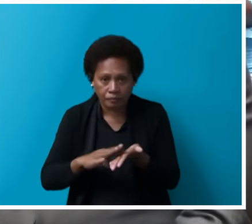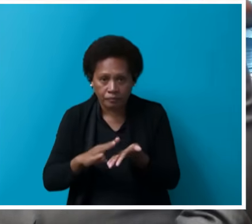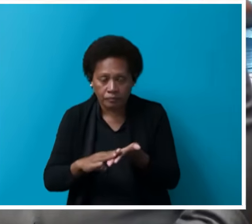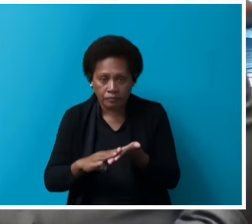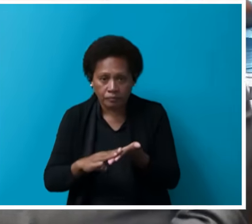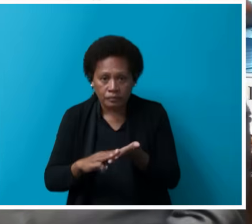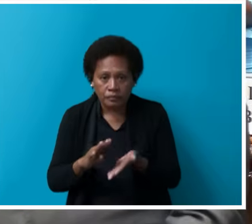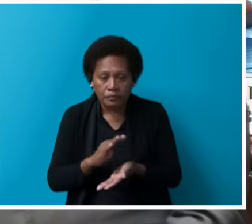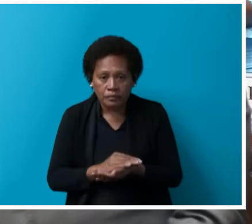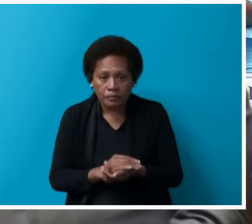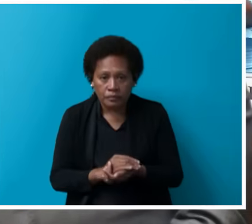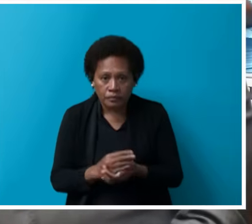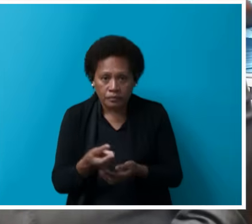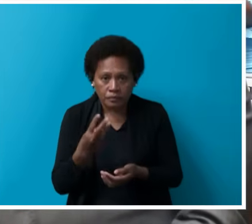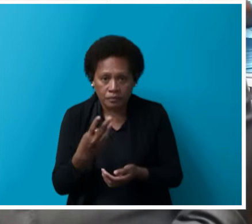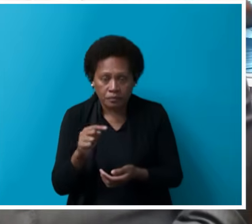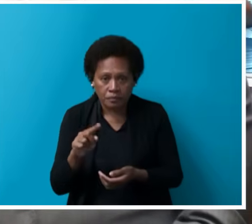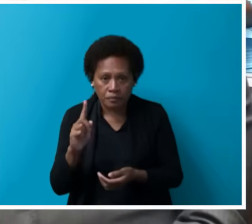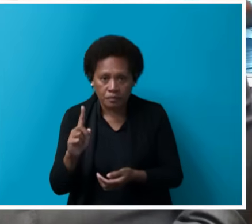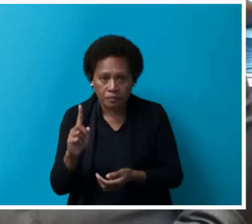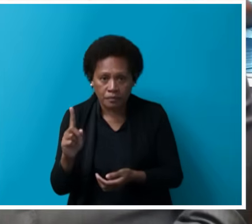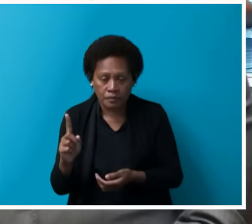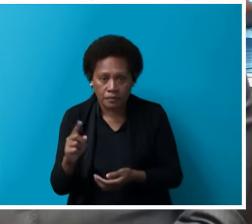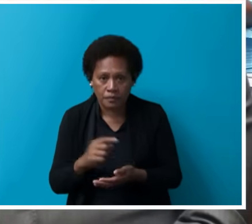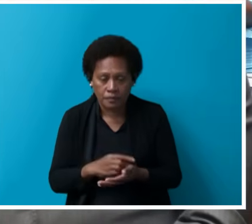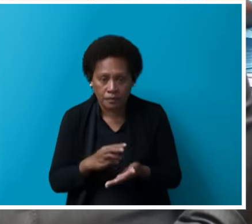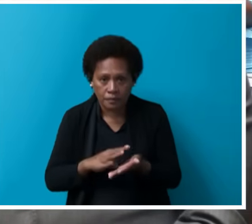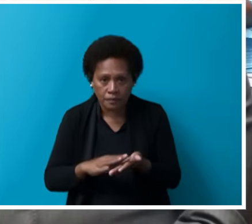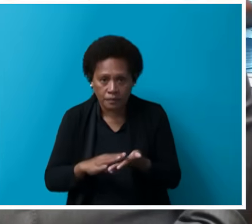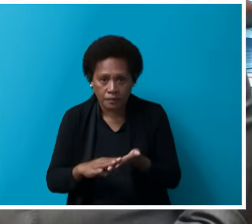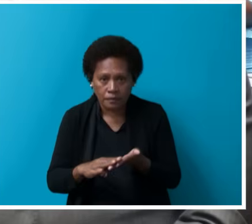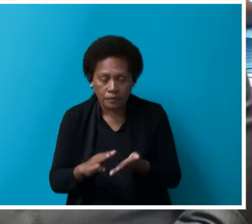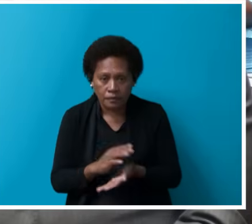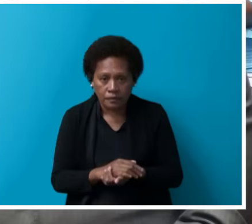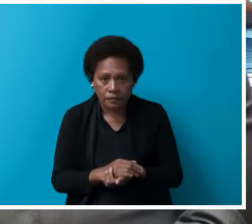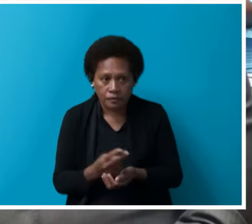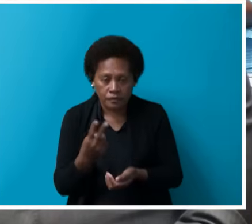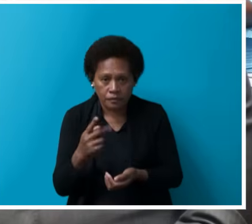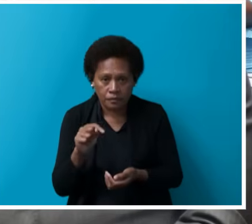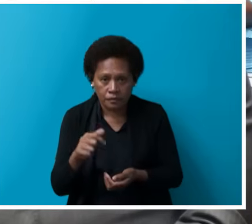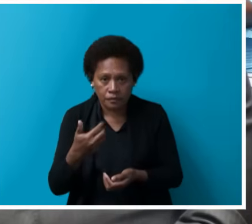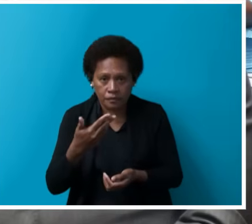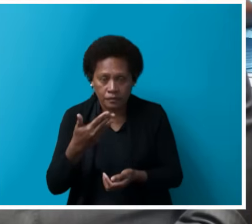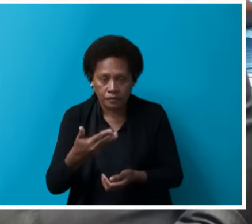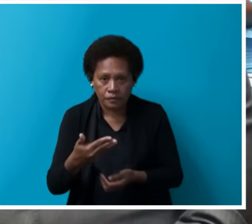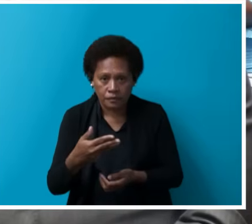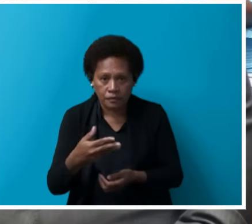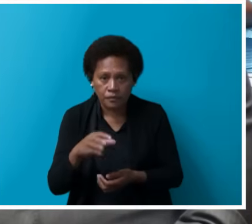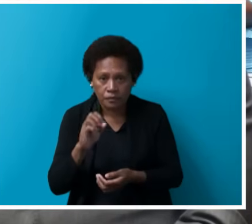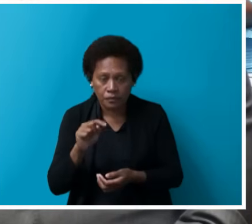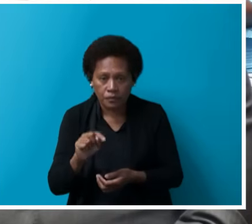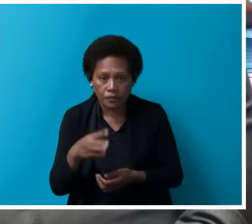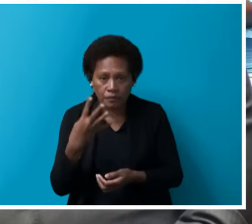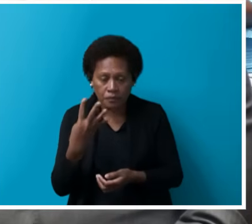forecasted of 3.11 billion, a marginal shortfall of only 10.8 million or a mere 0.4%,